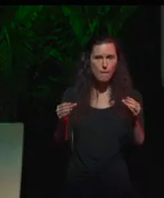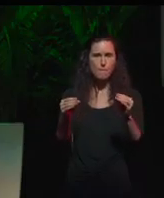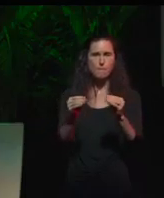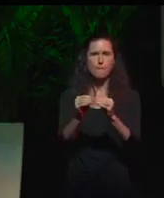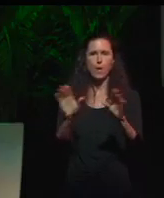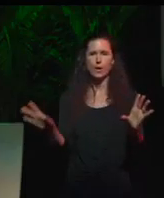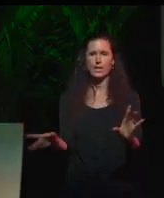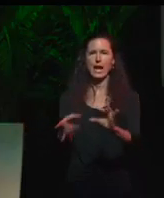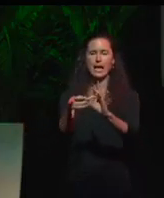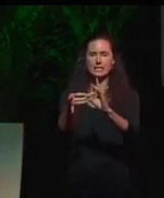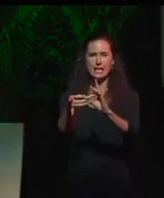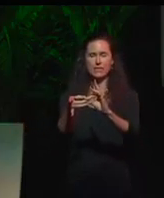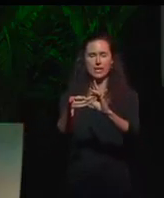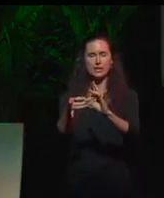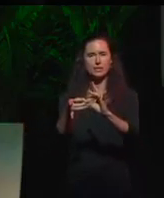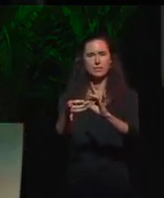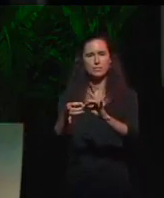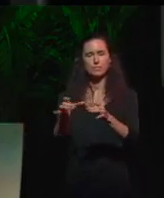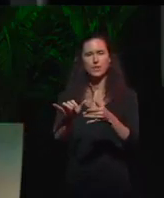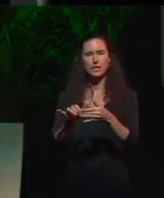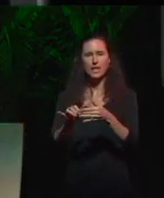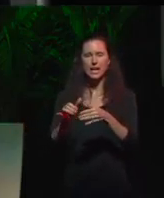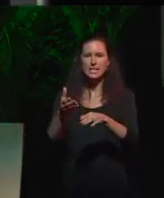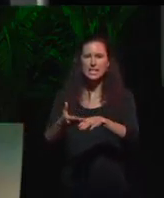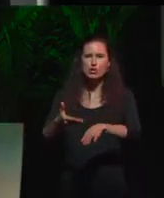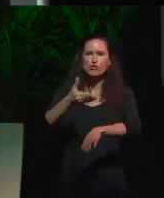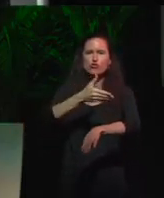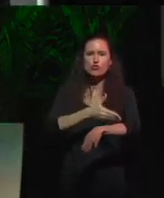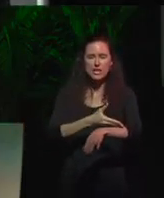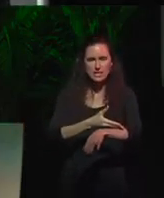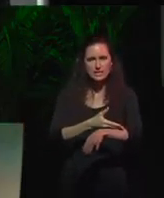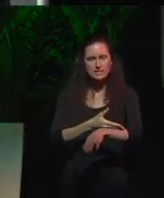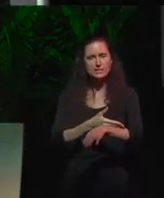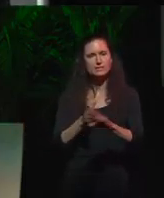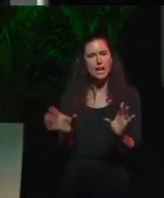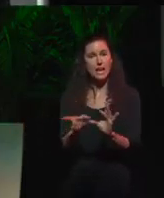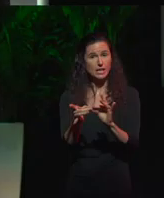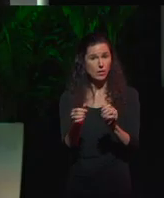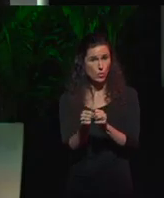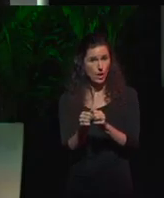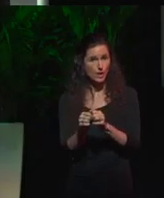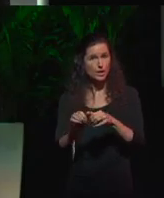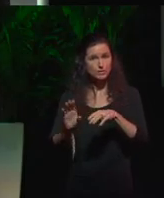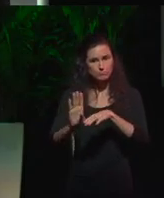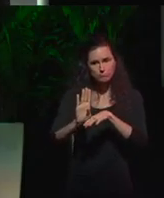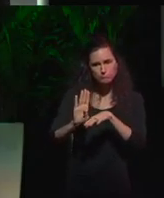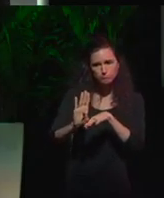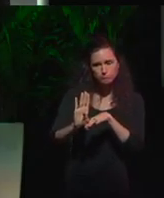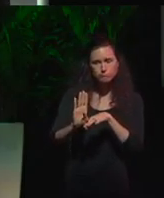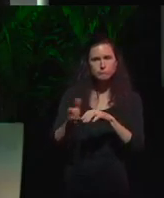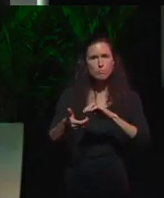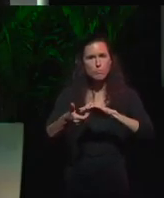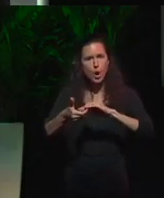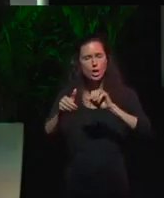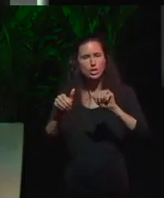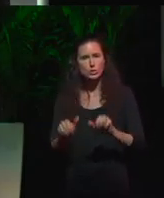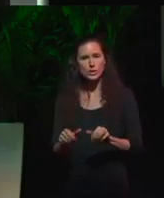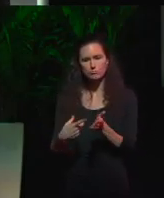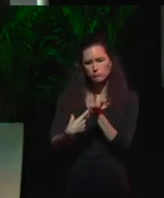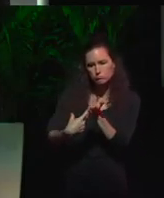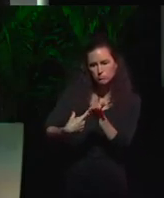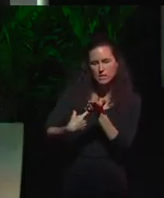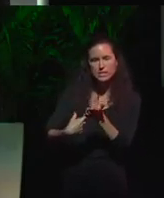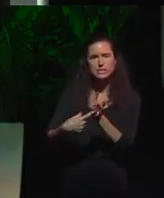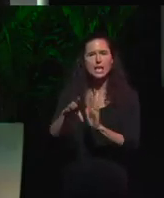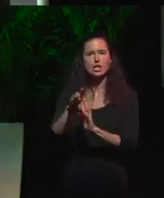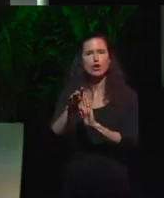connectivity, and increased and systematic connectivity with industry partners so that we can collaborate on curriculum development